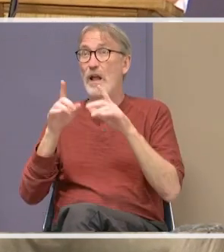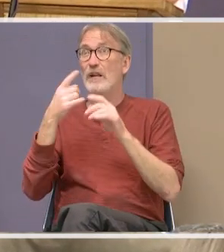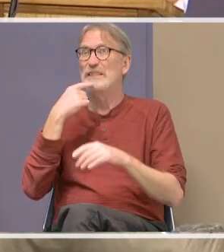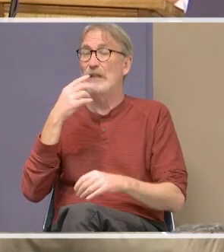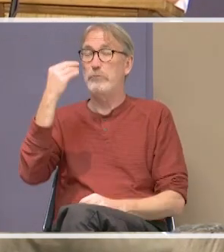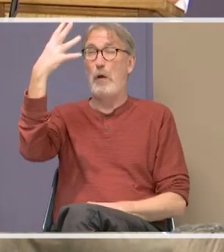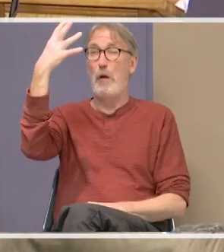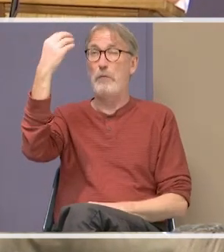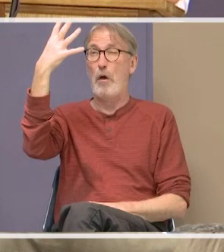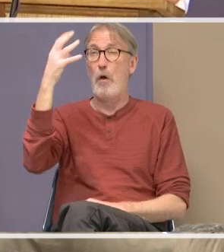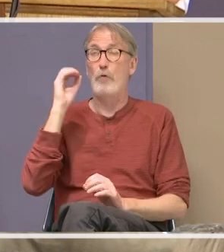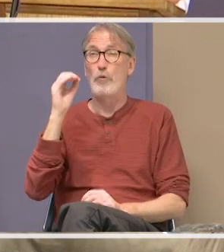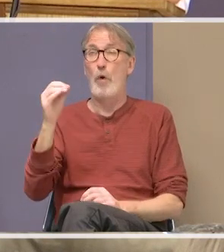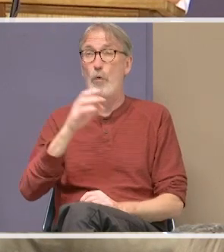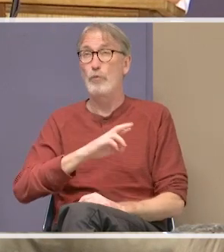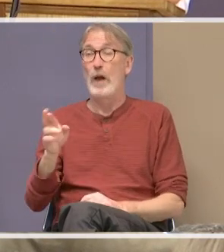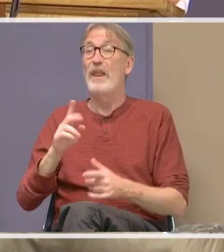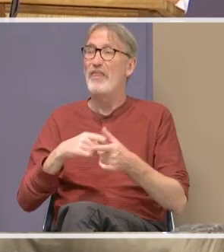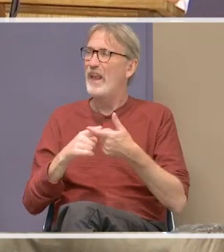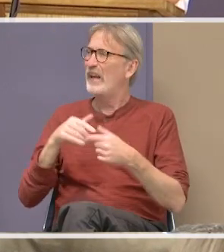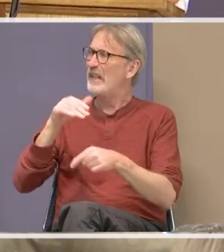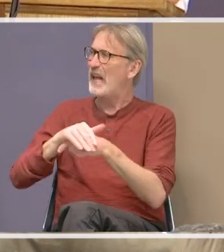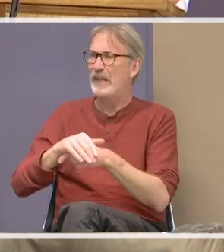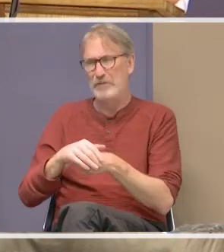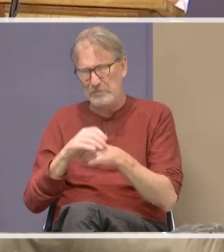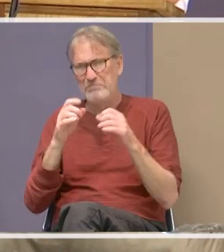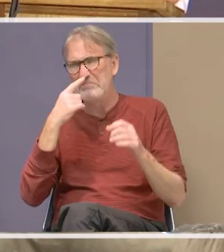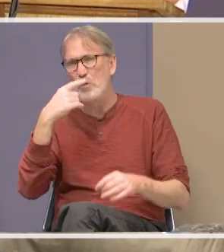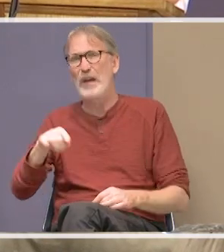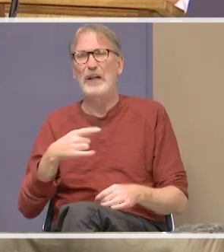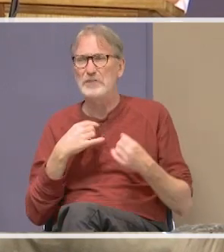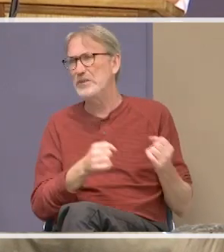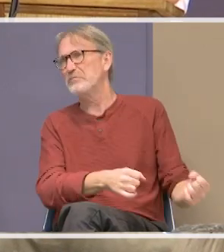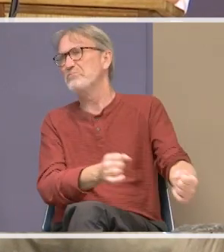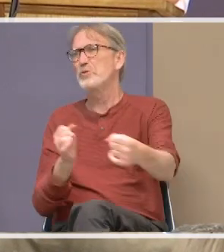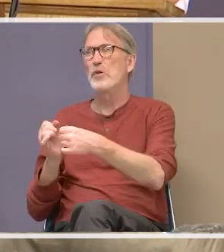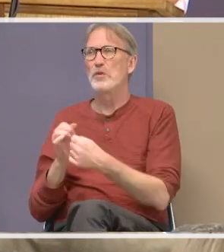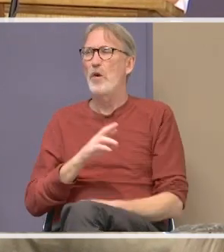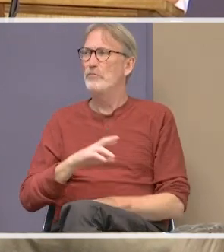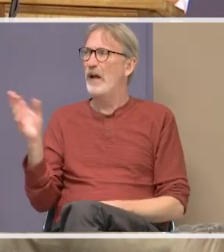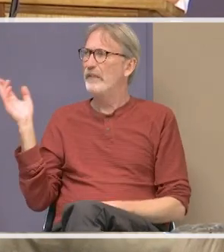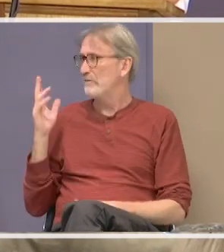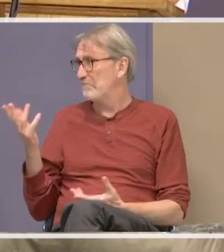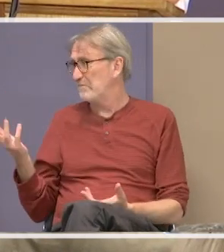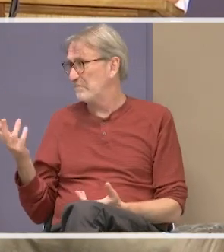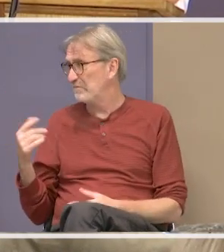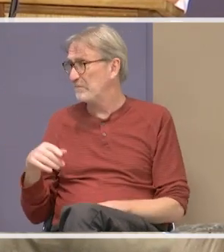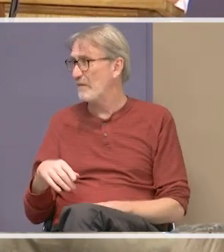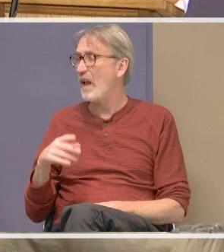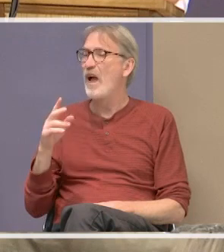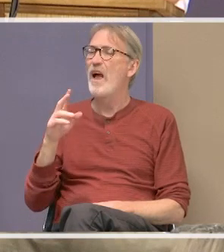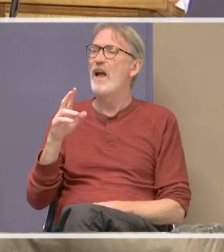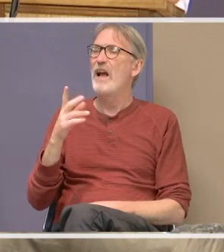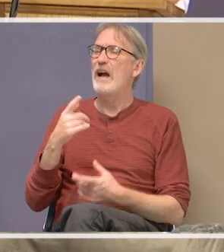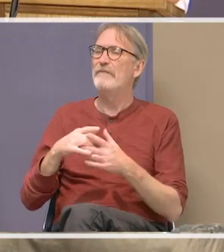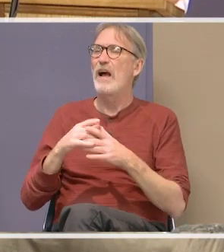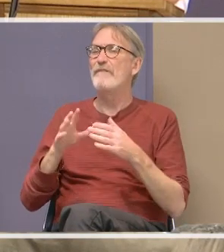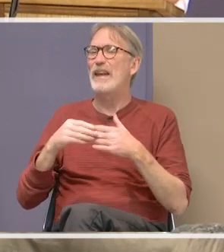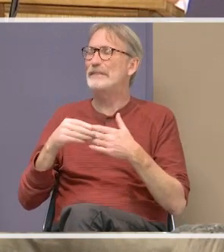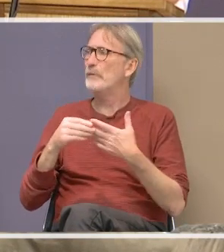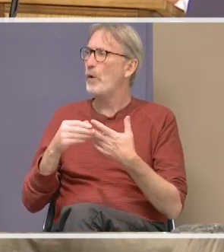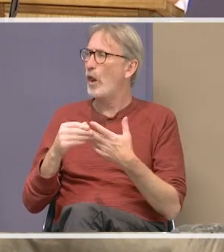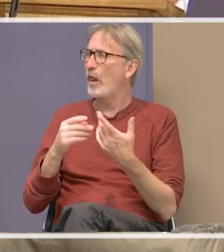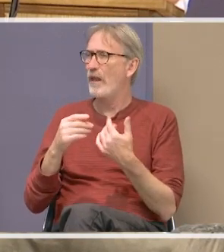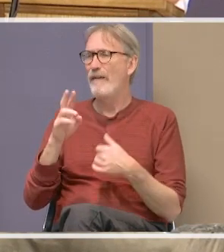no right turn on red, but then late at night, who cares? The intersection's not being used. So a variable sign for right turn on red would